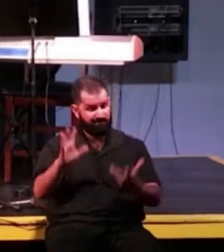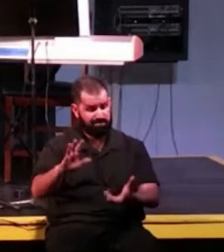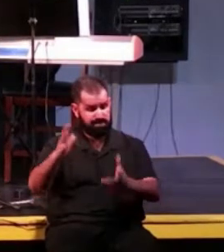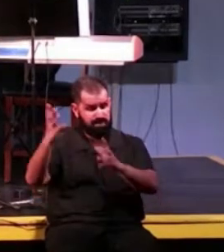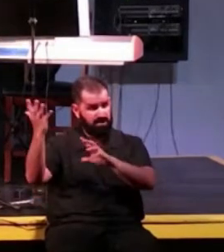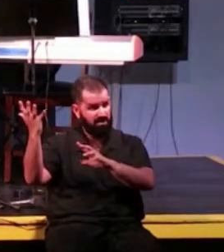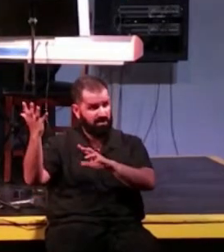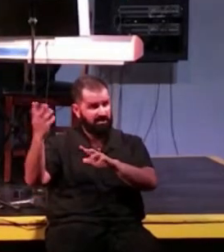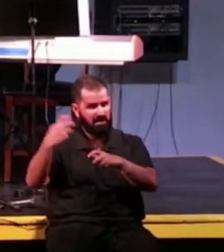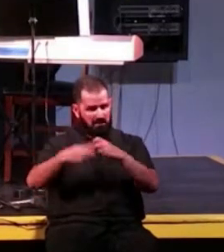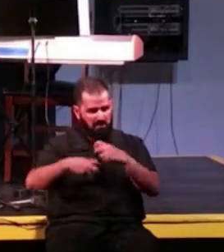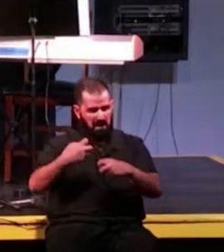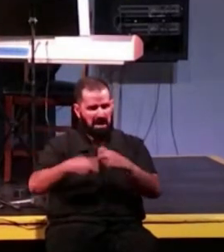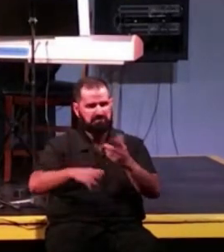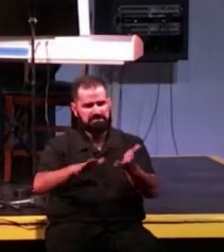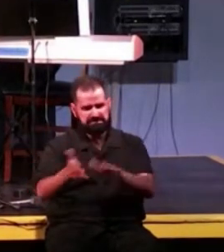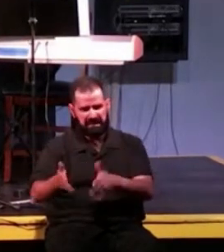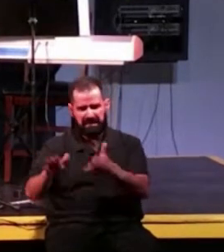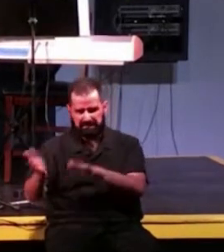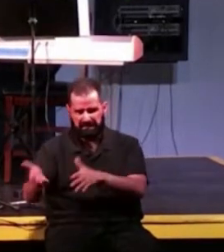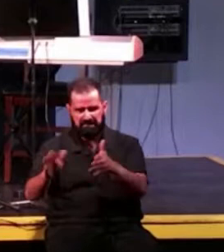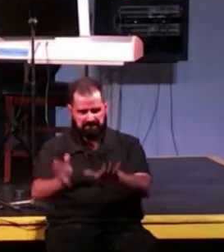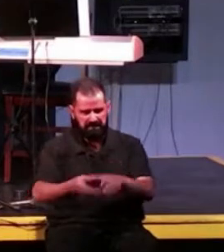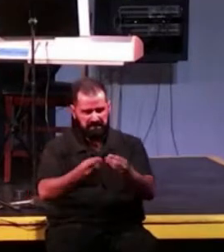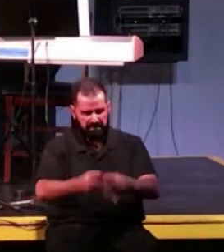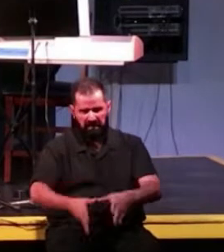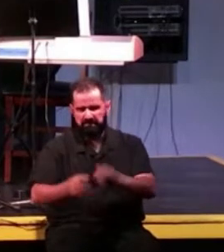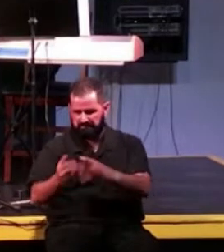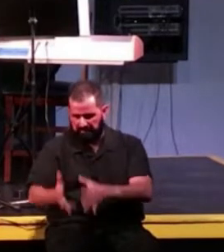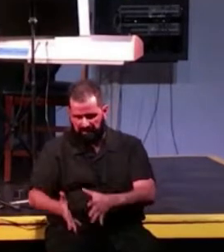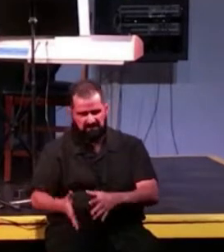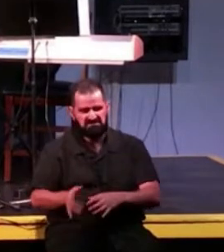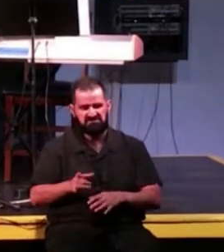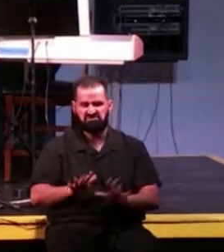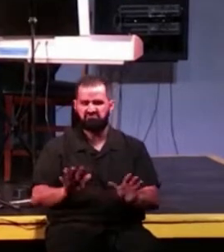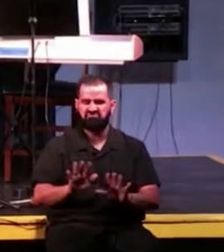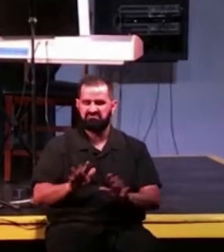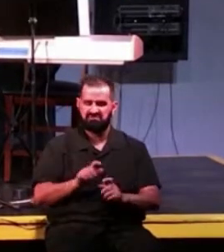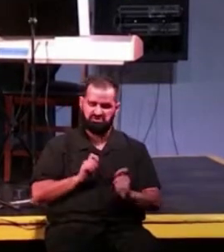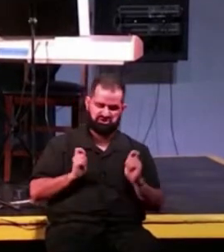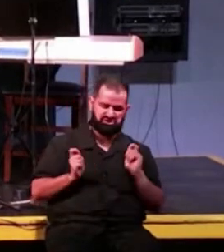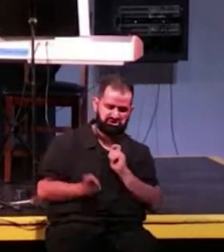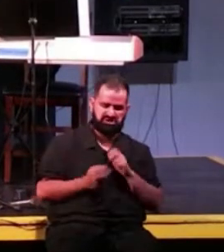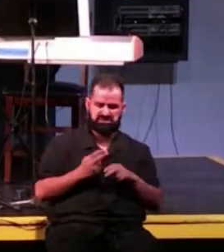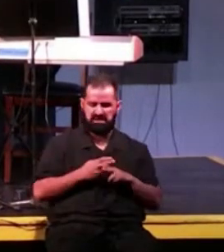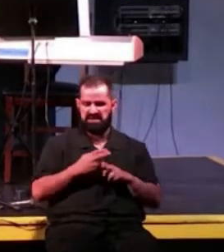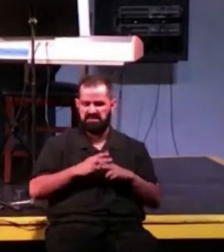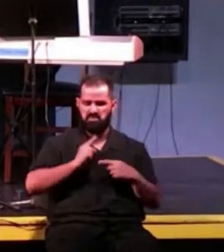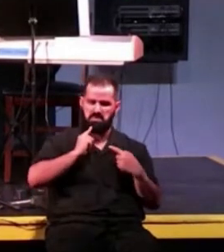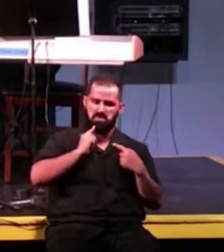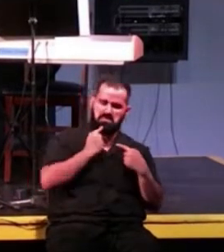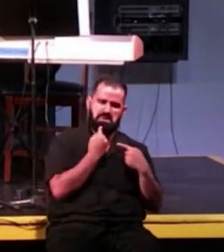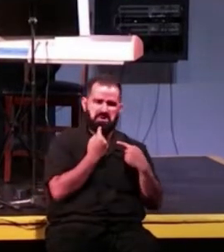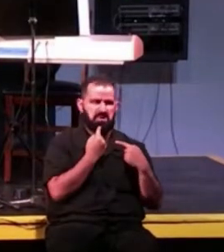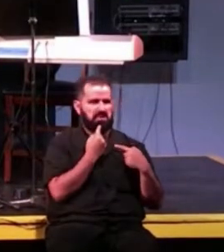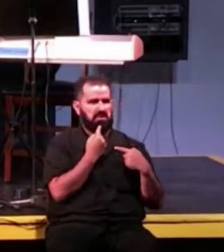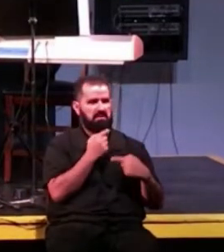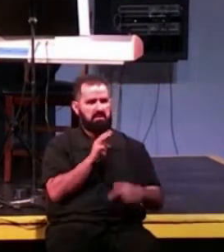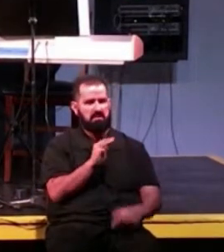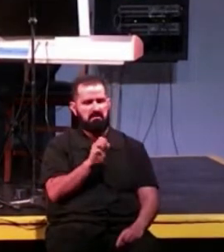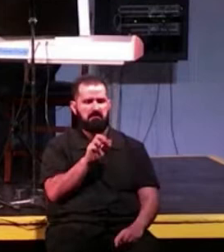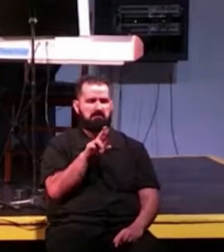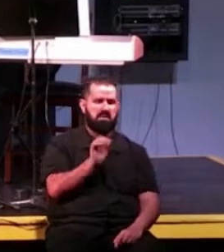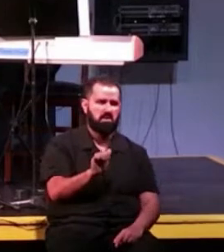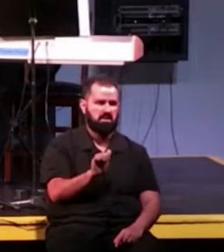bitter, she made a choice that she would now become Mara, the bitter woman. See,